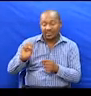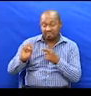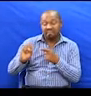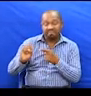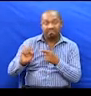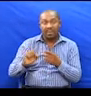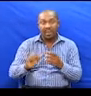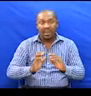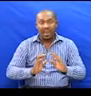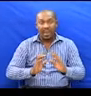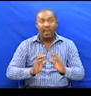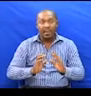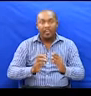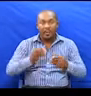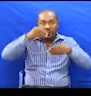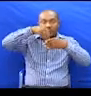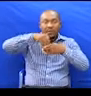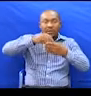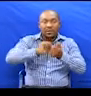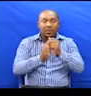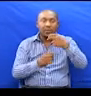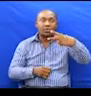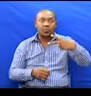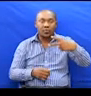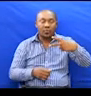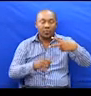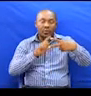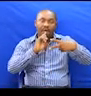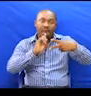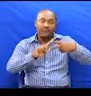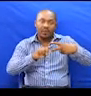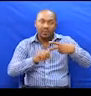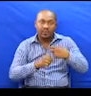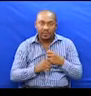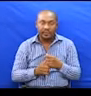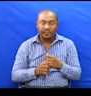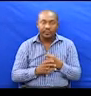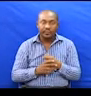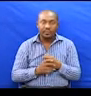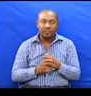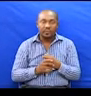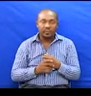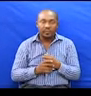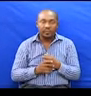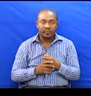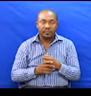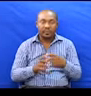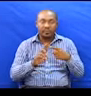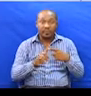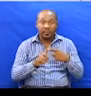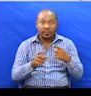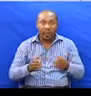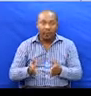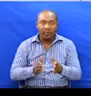exist in 2 forms. The first form, lipids, exist into 2 forms. The first form